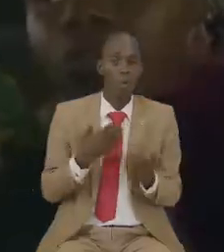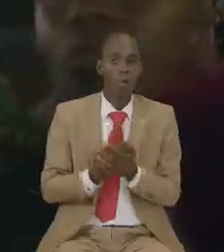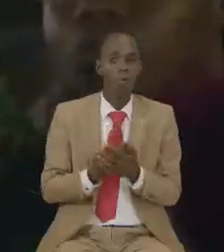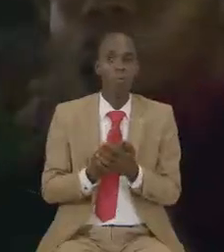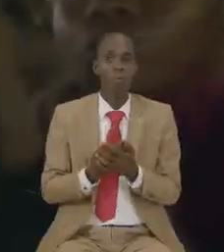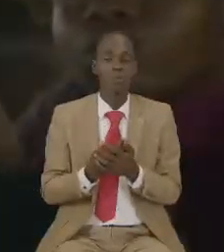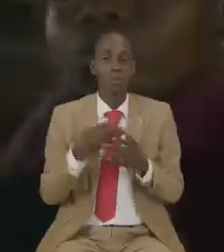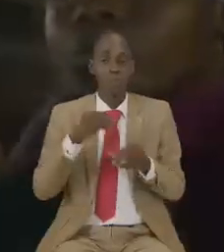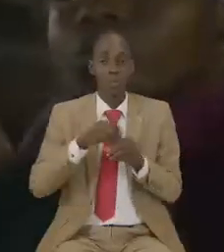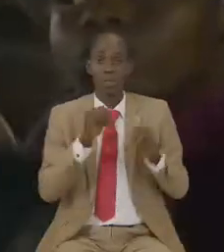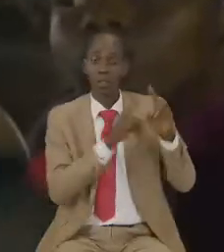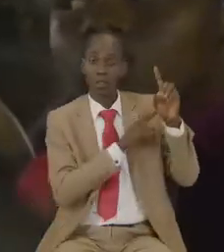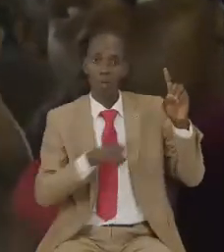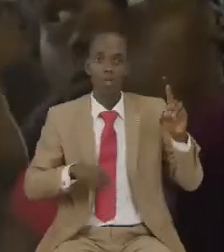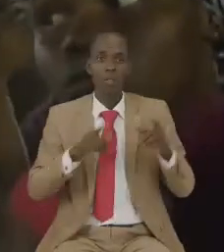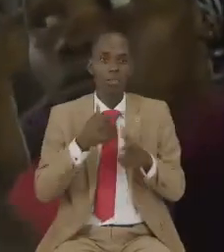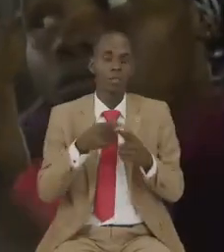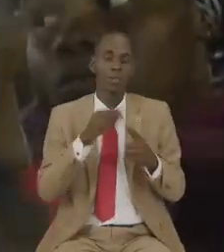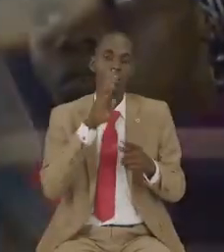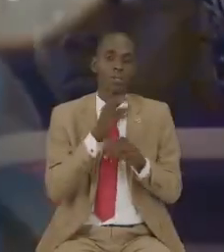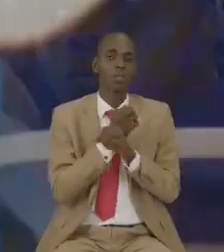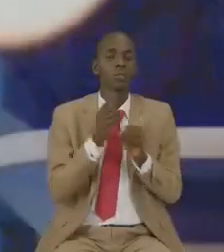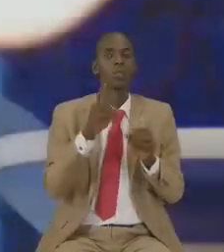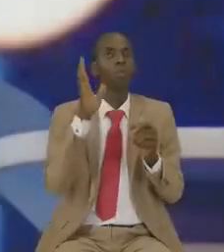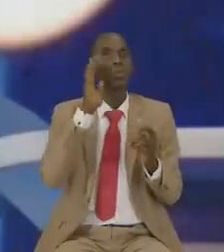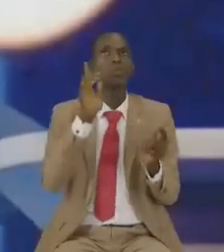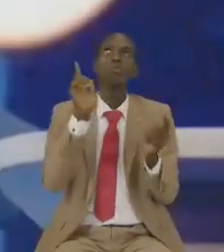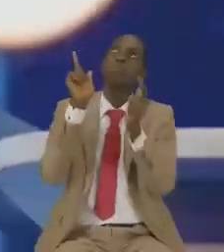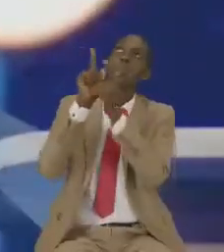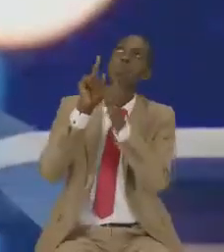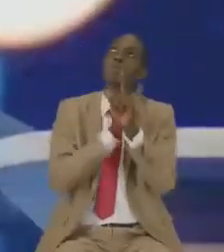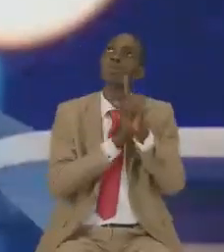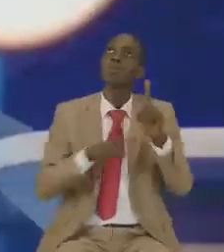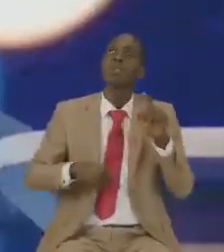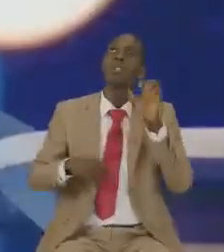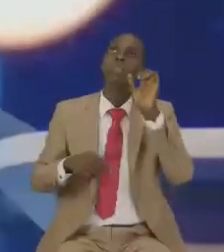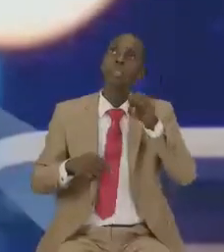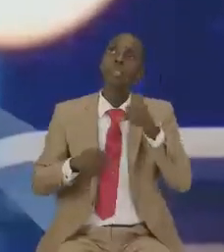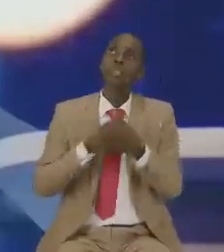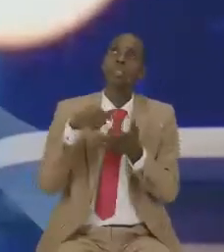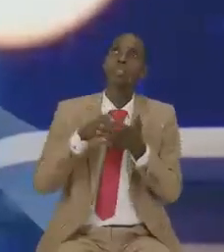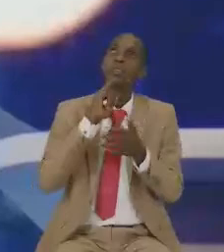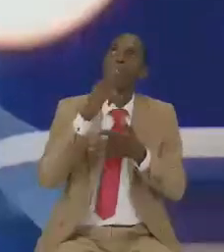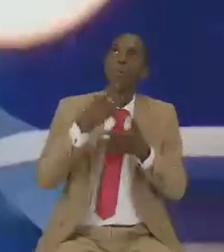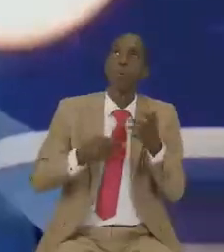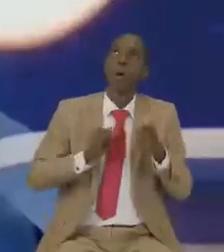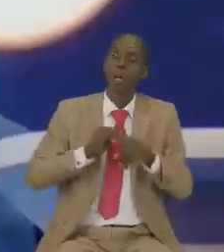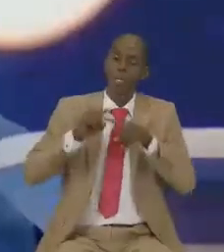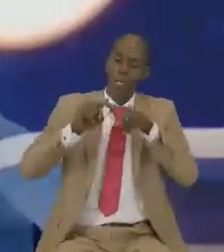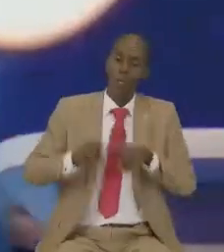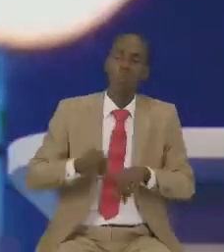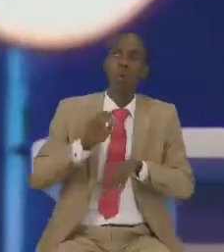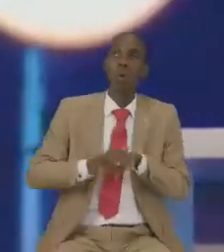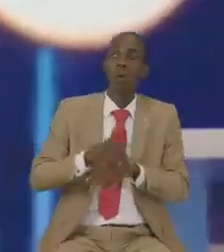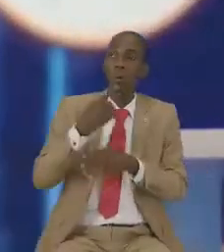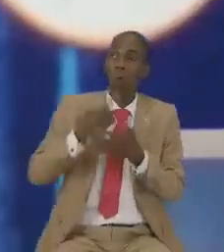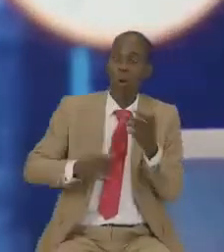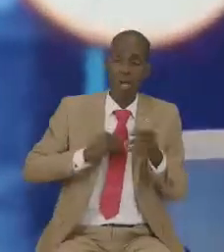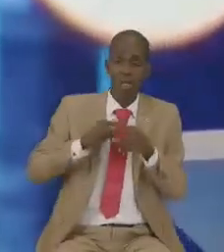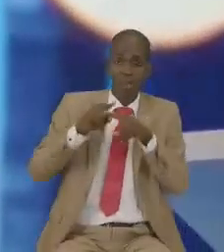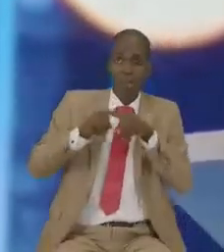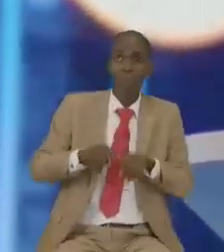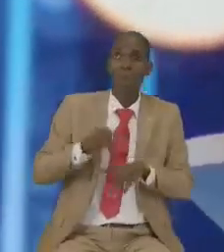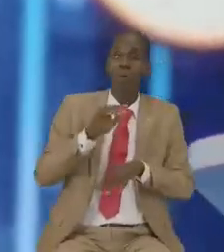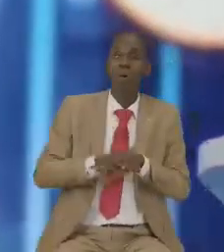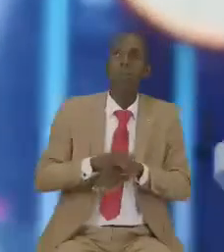you are saved. You come, you say, Lord, this is what I depend on. And the only thing I depend on is what